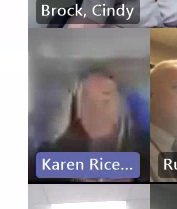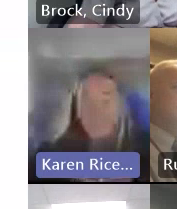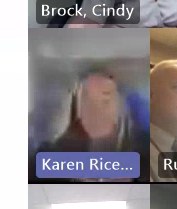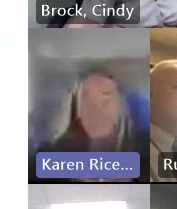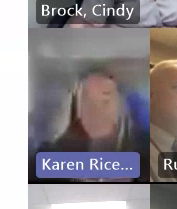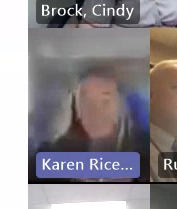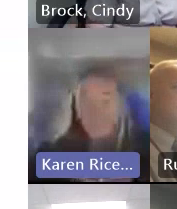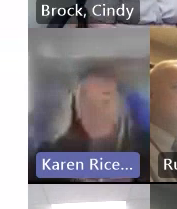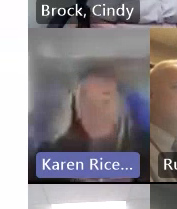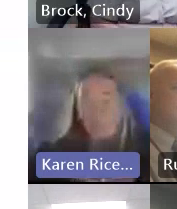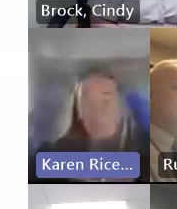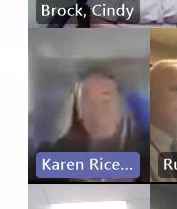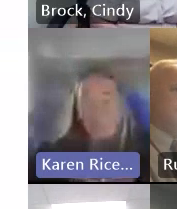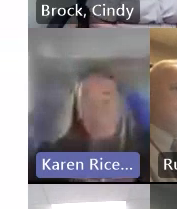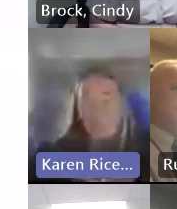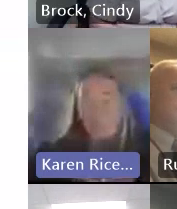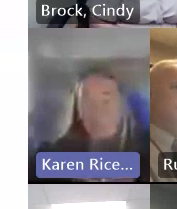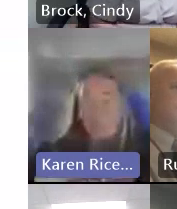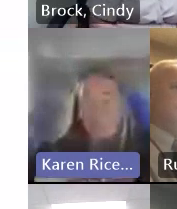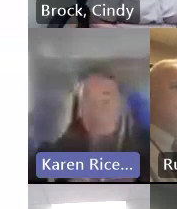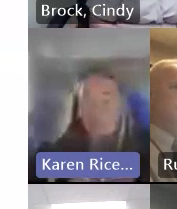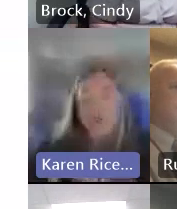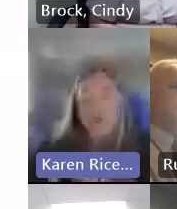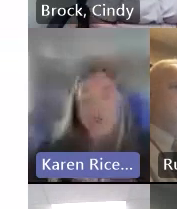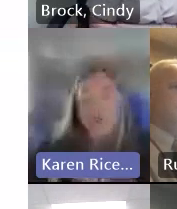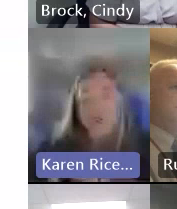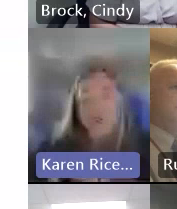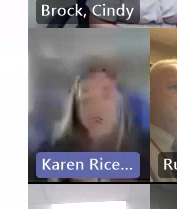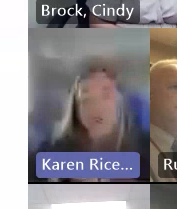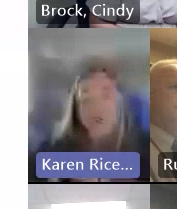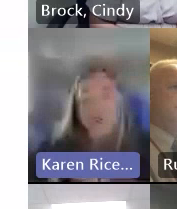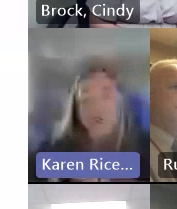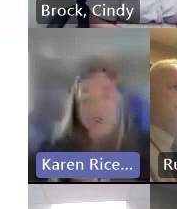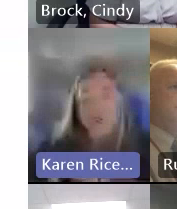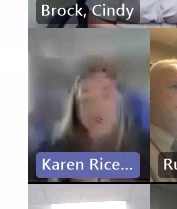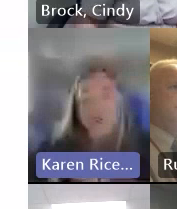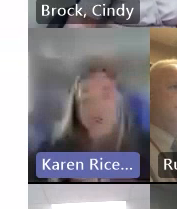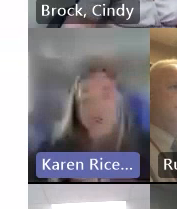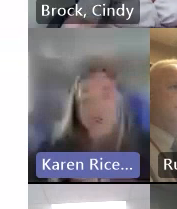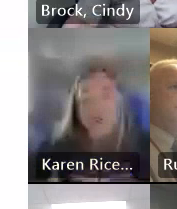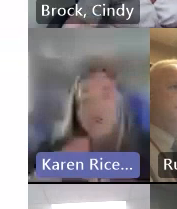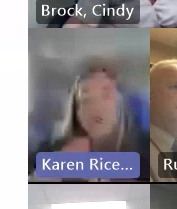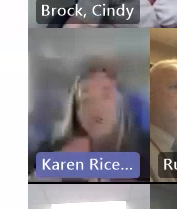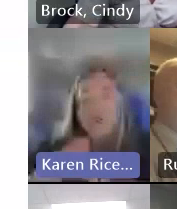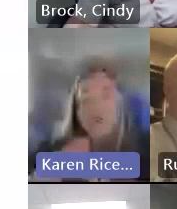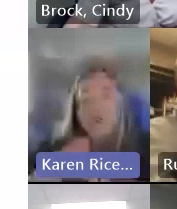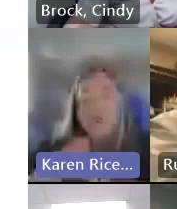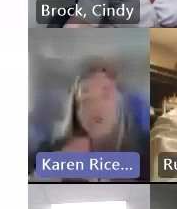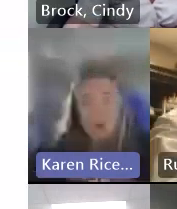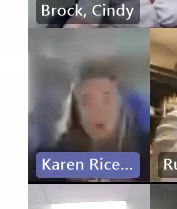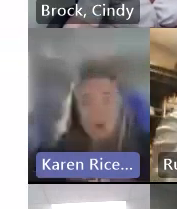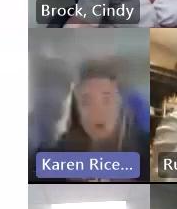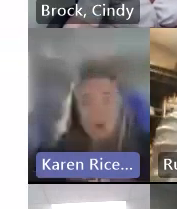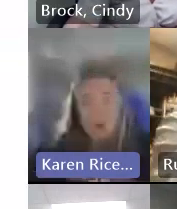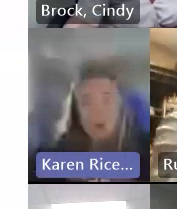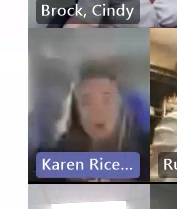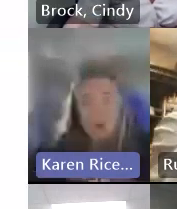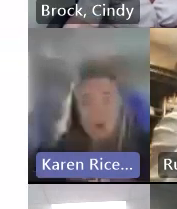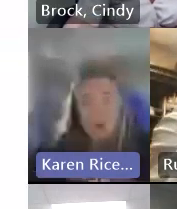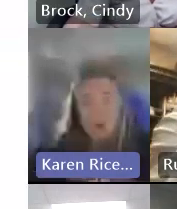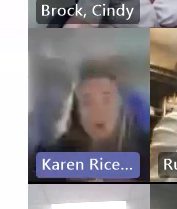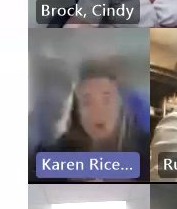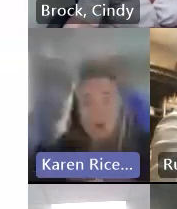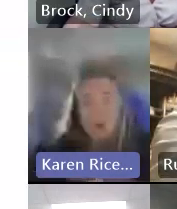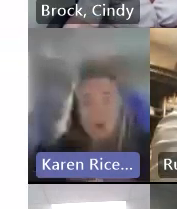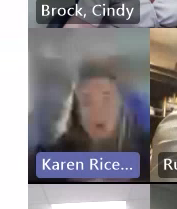the examples that I'm going to share today are examples that we have heard at Schoolhouse. So these are not coming from the Department of